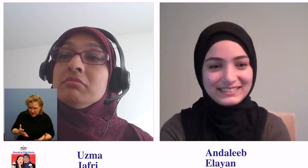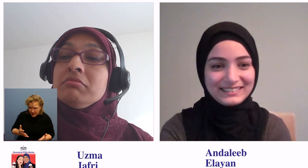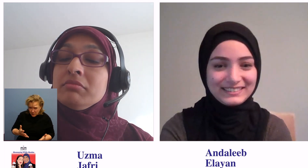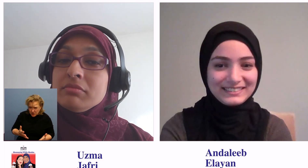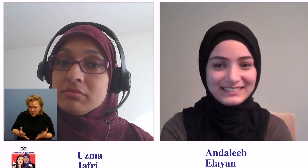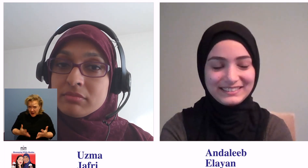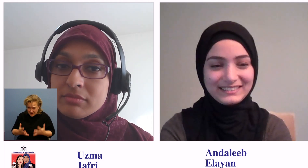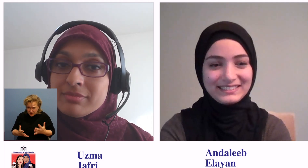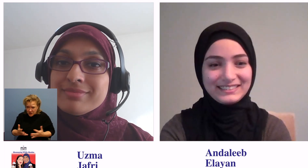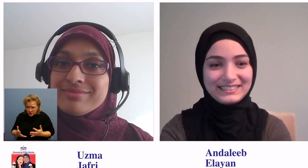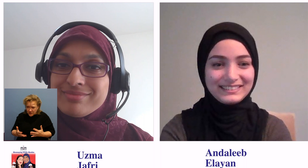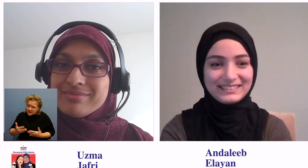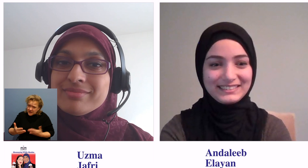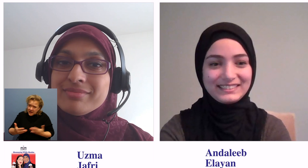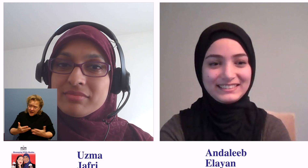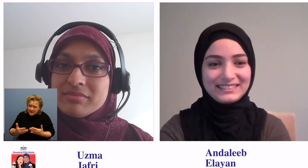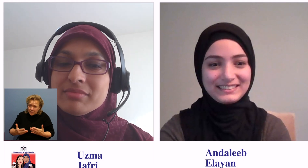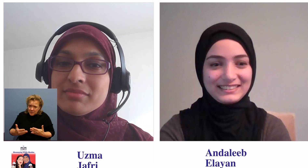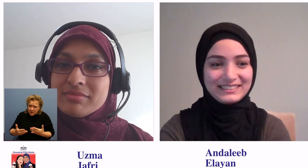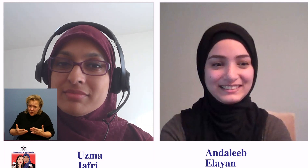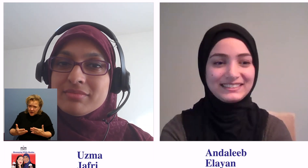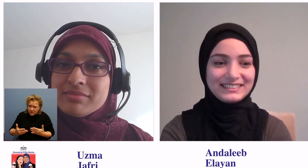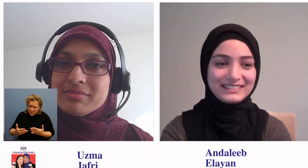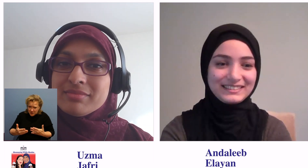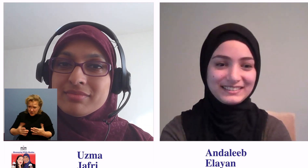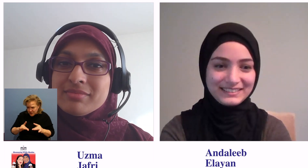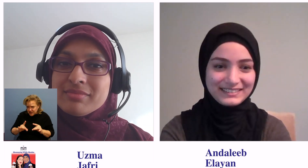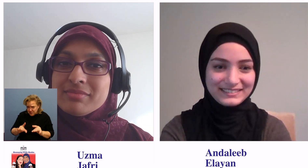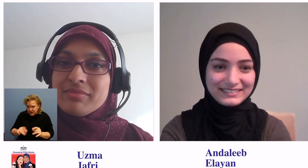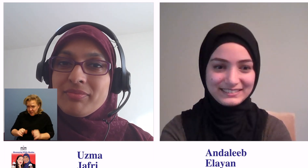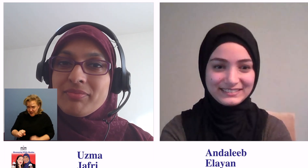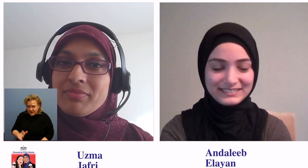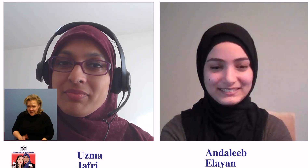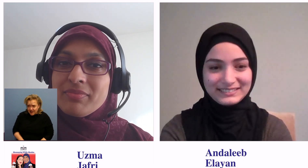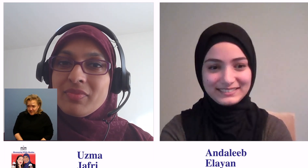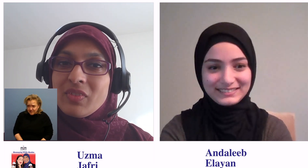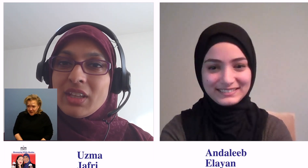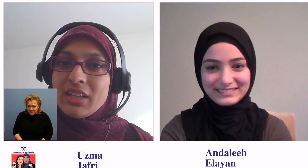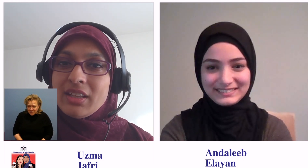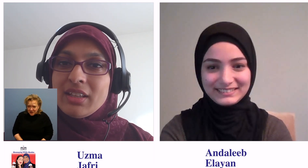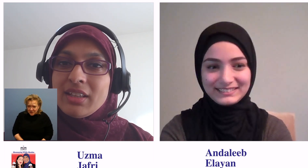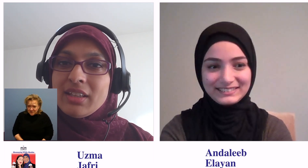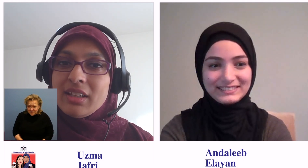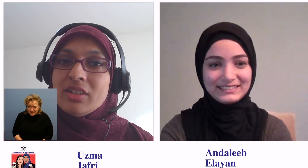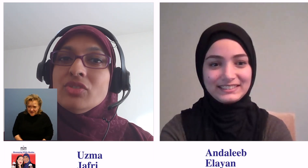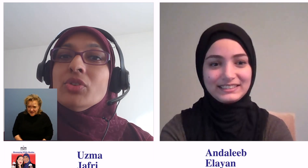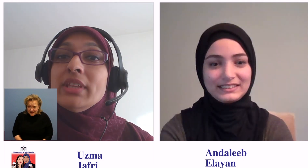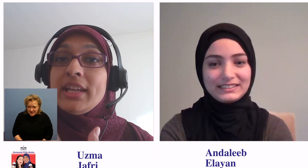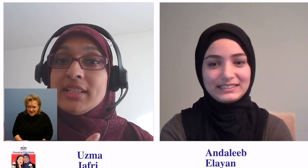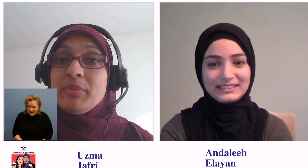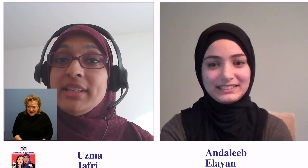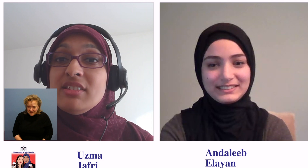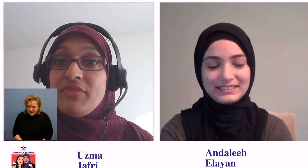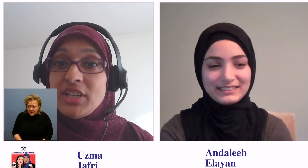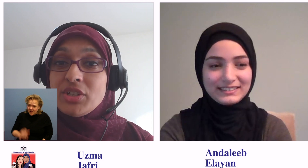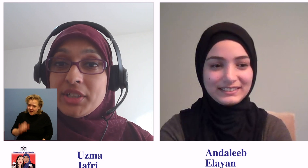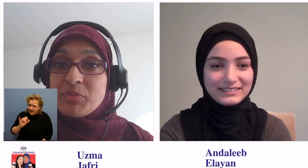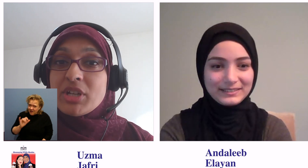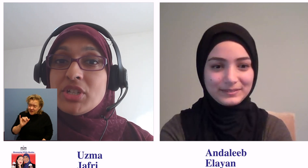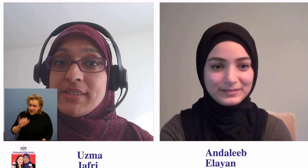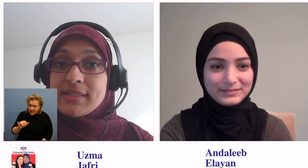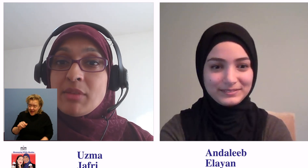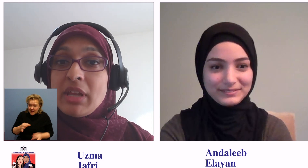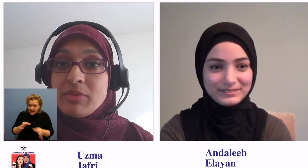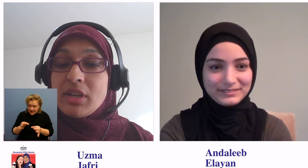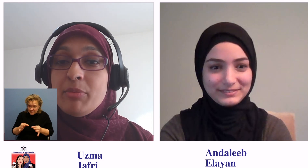necessarily a language, but add some gesture and things until people are ready from another country to pick up the ASL, not that they're here. So that explains the facial